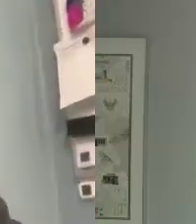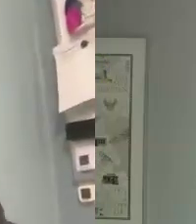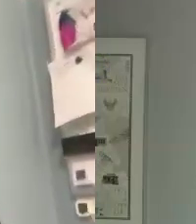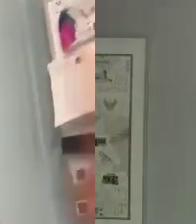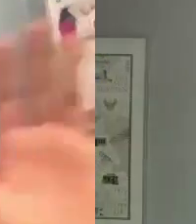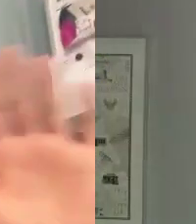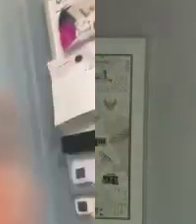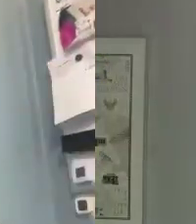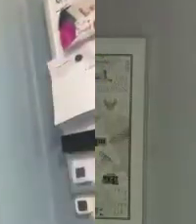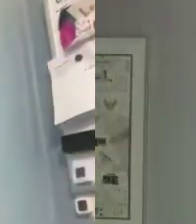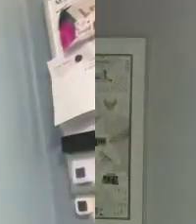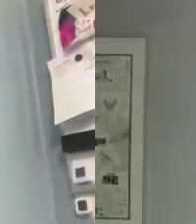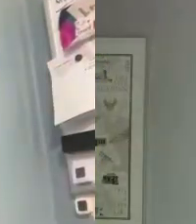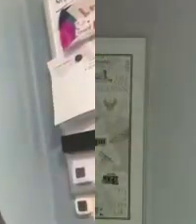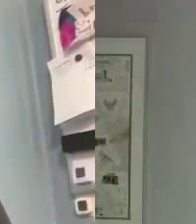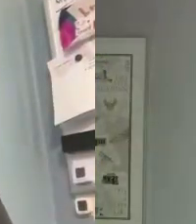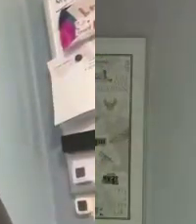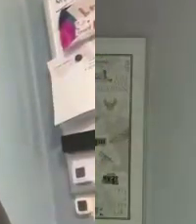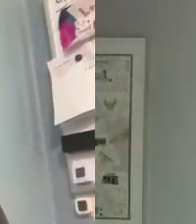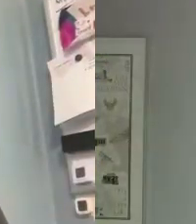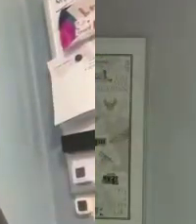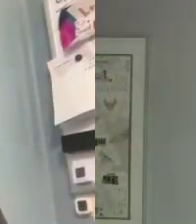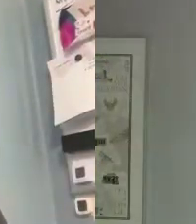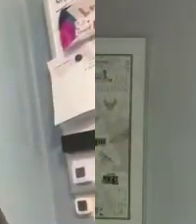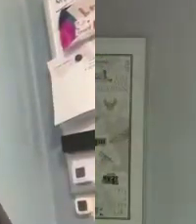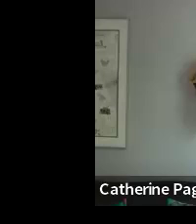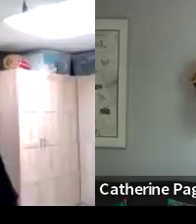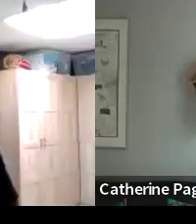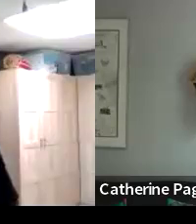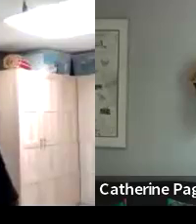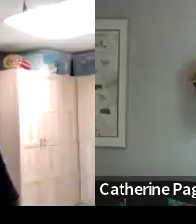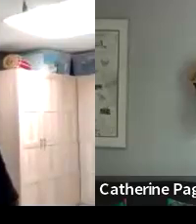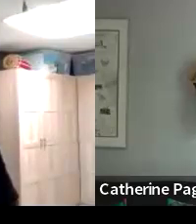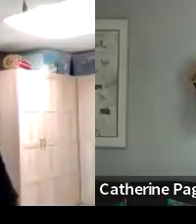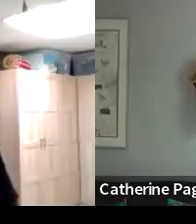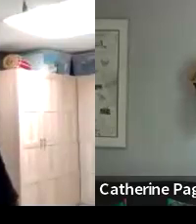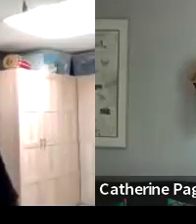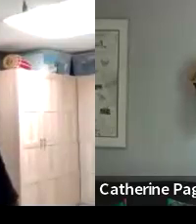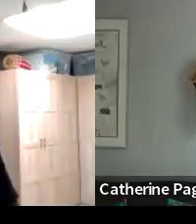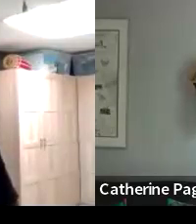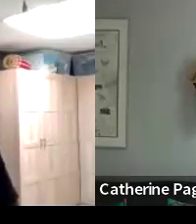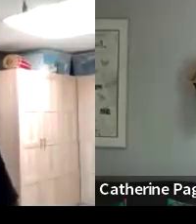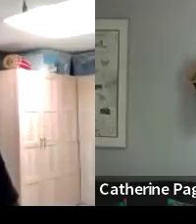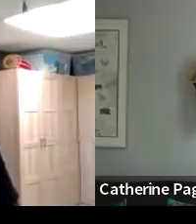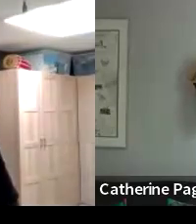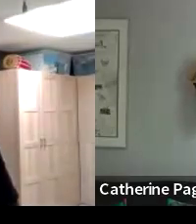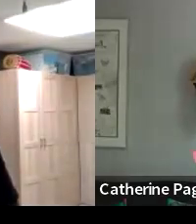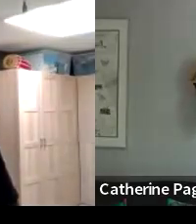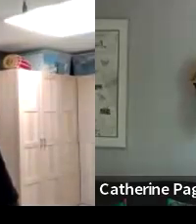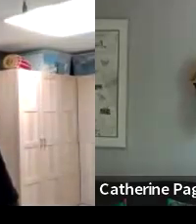interested in, I guess I've been attending a lot of the